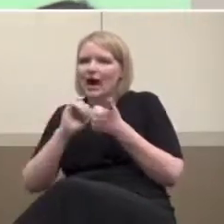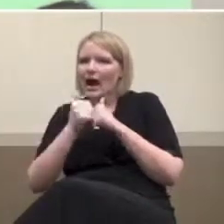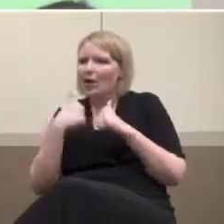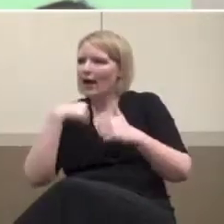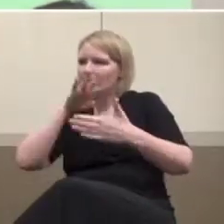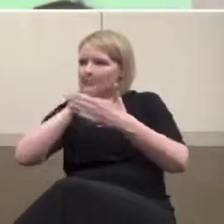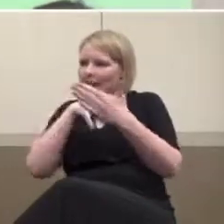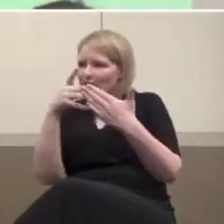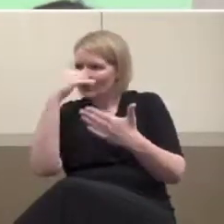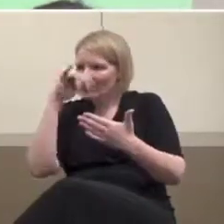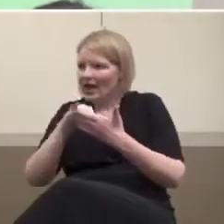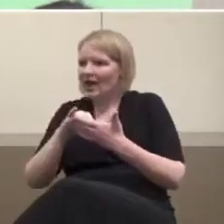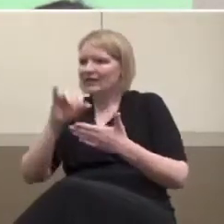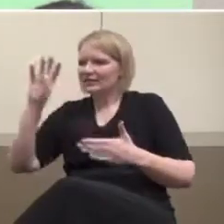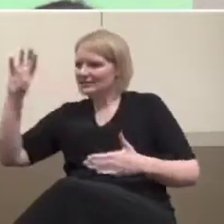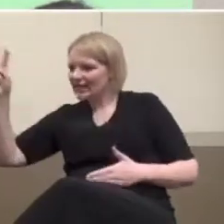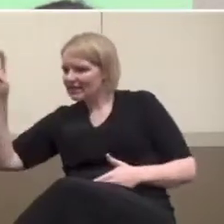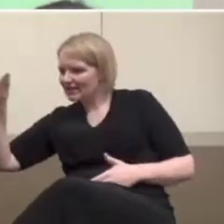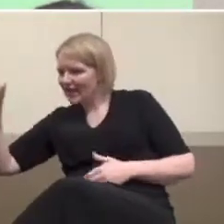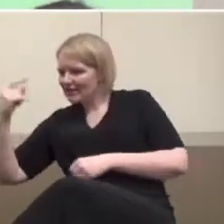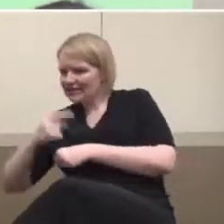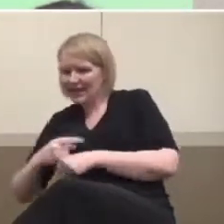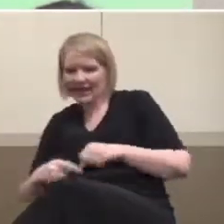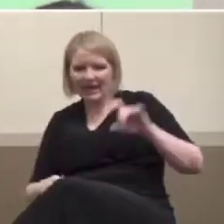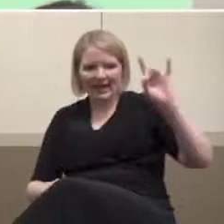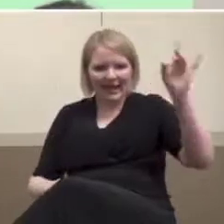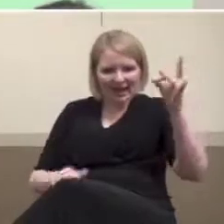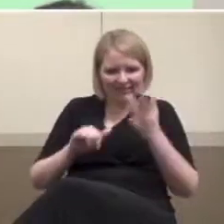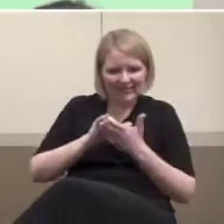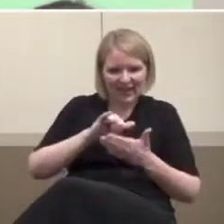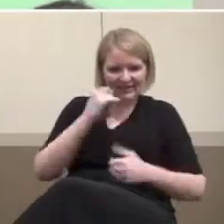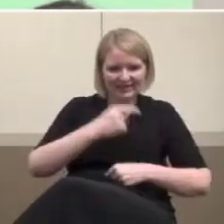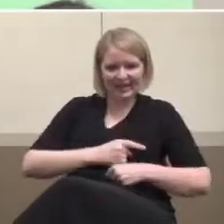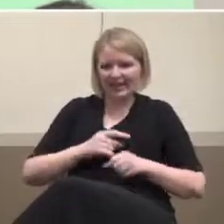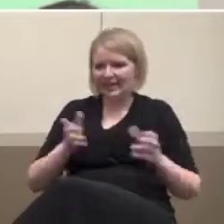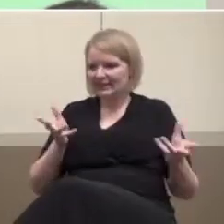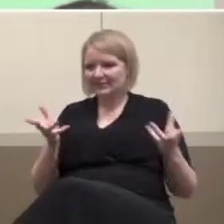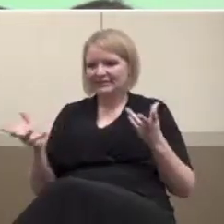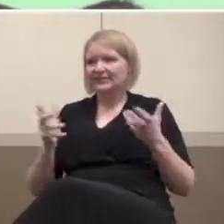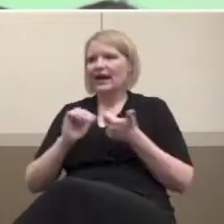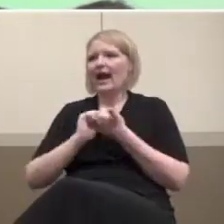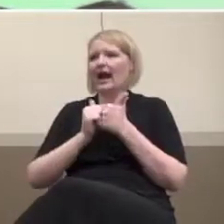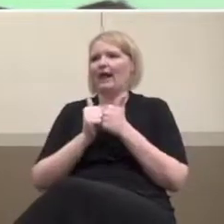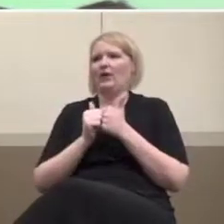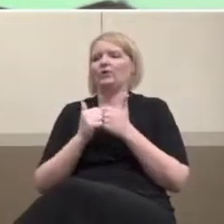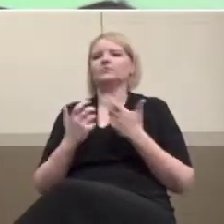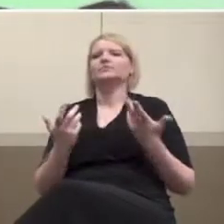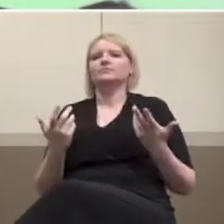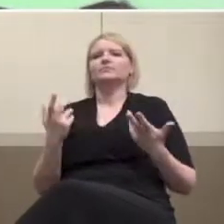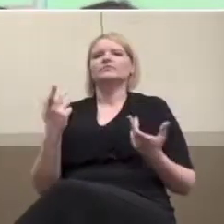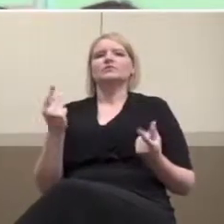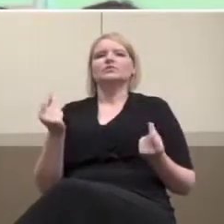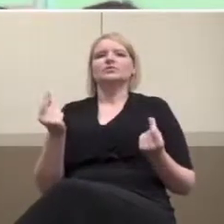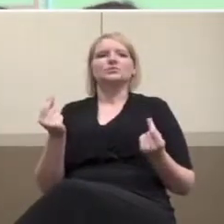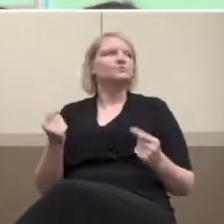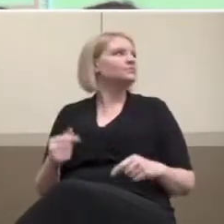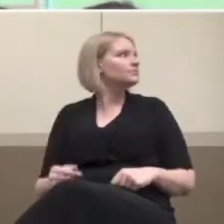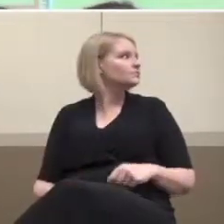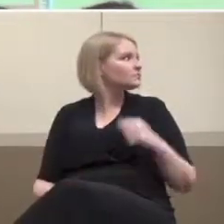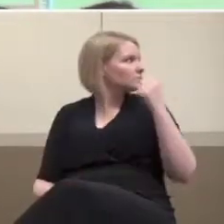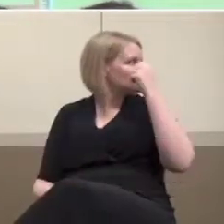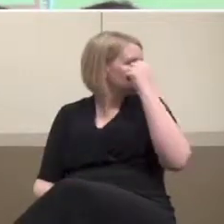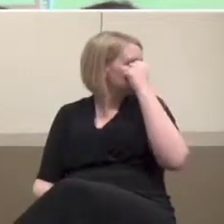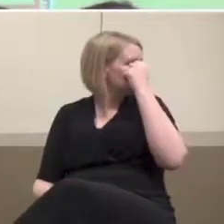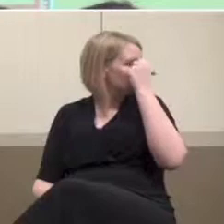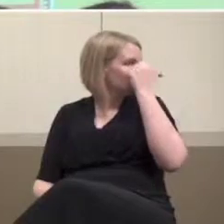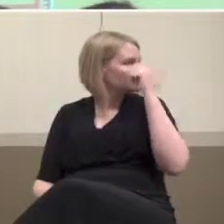is doing this on this day, but 8th grade's doing this, how do we figure it out? So what we did was we